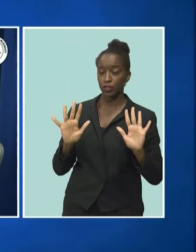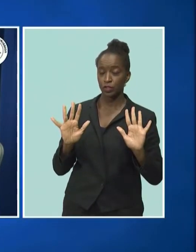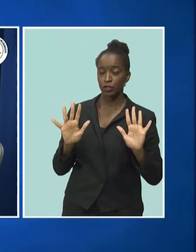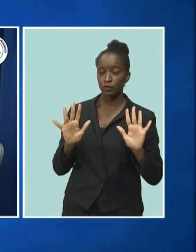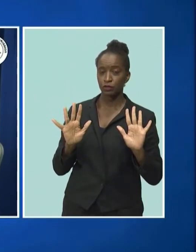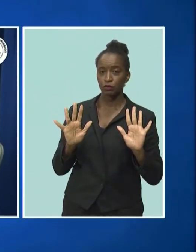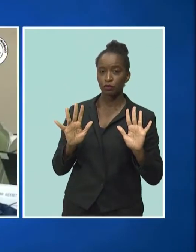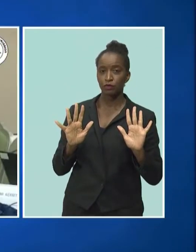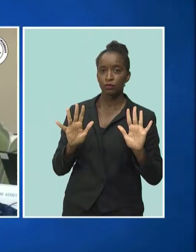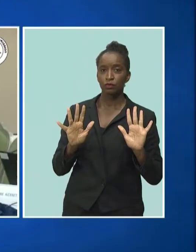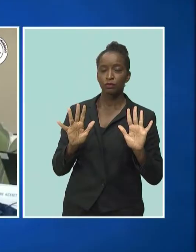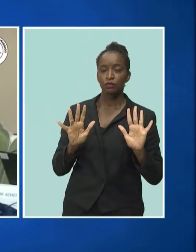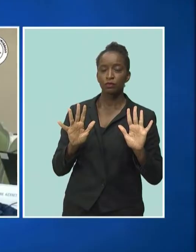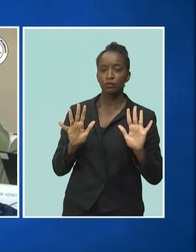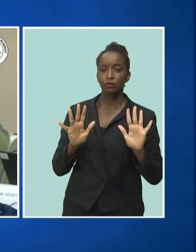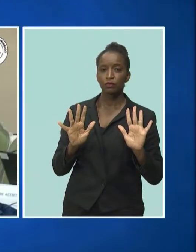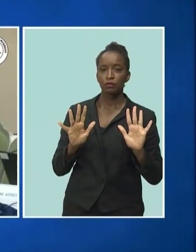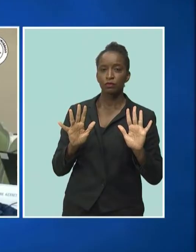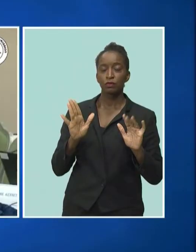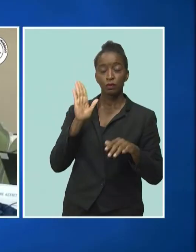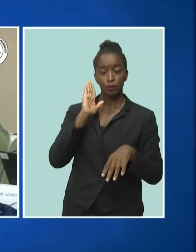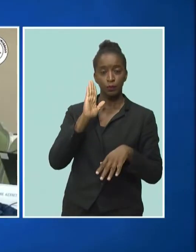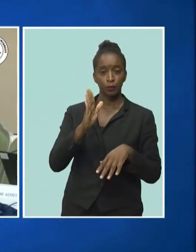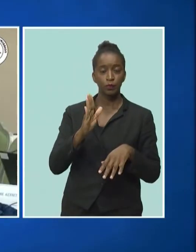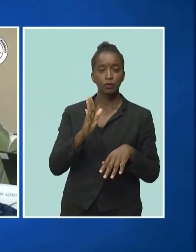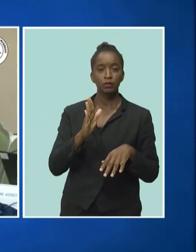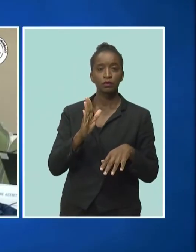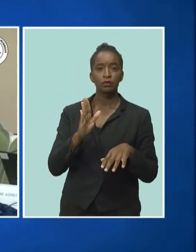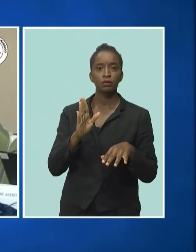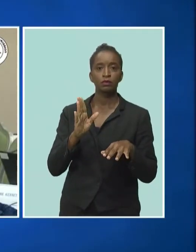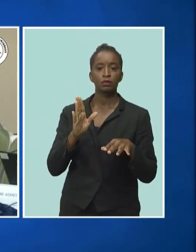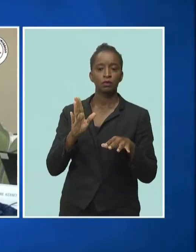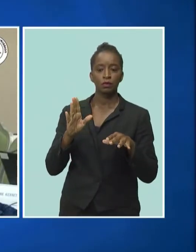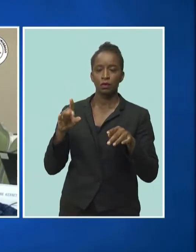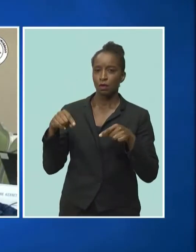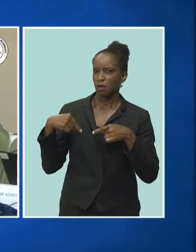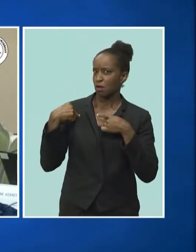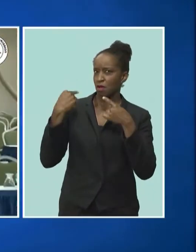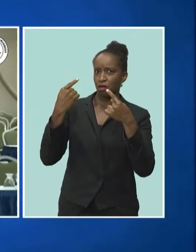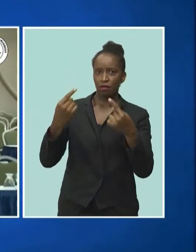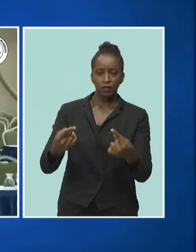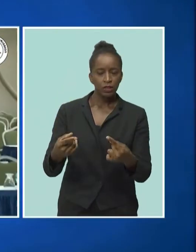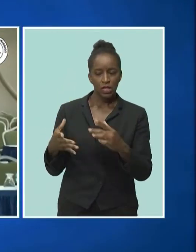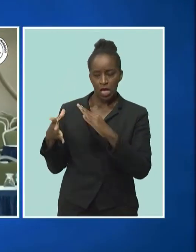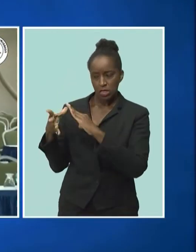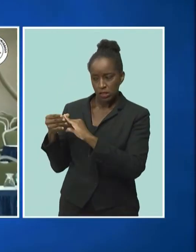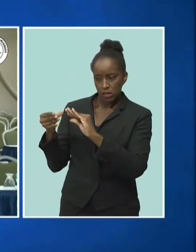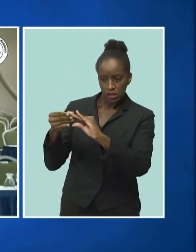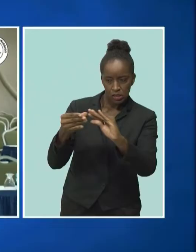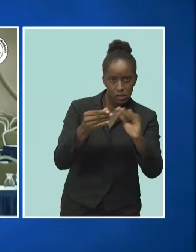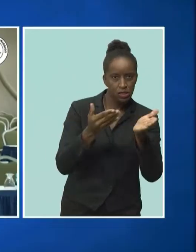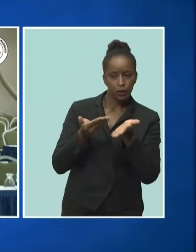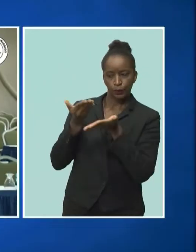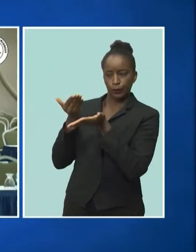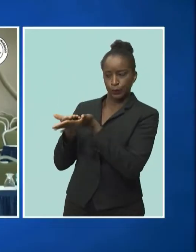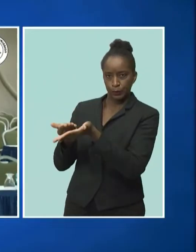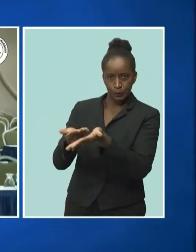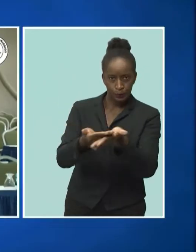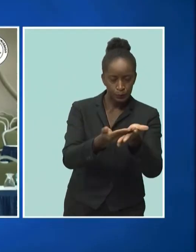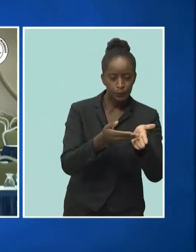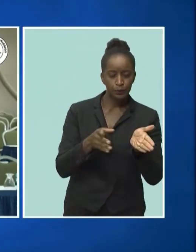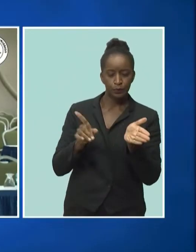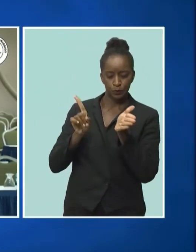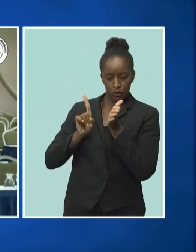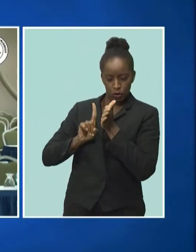with the assistance of staff, will begin the process of reviewing all the arguments and evidence presented to the proceeding, and